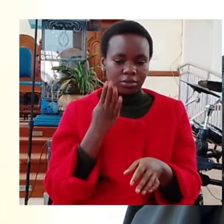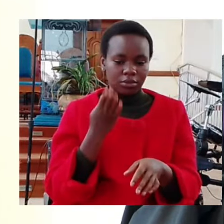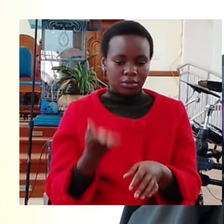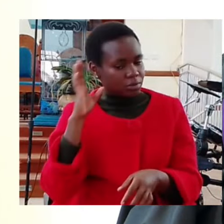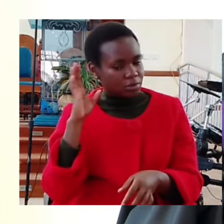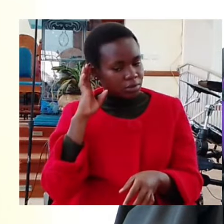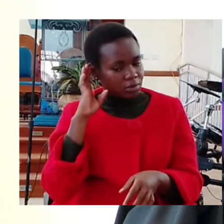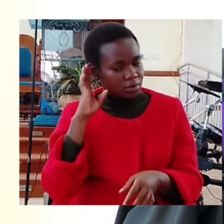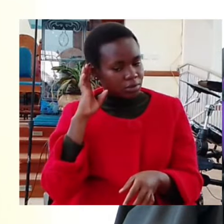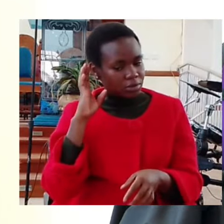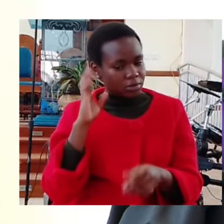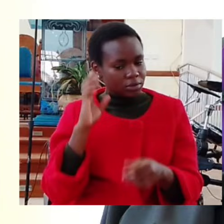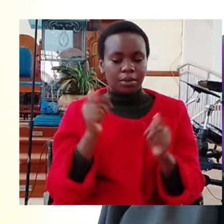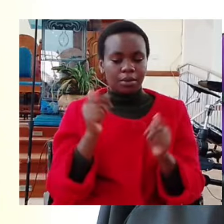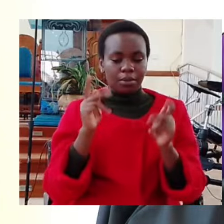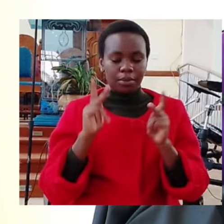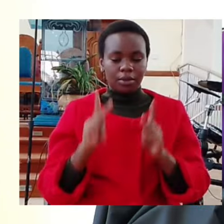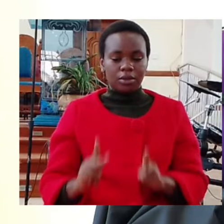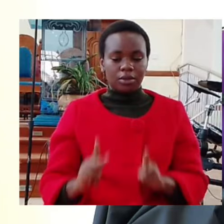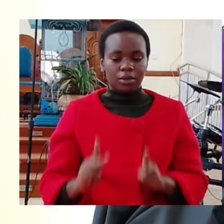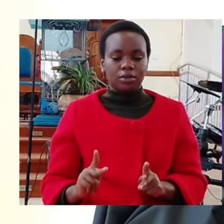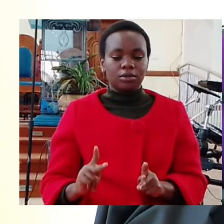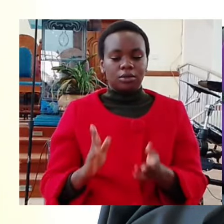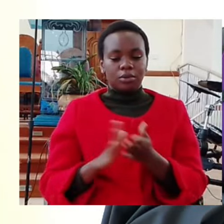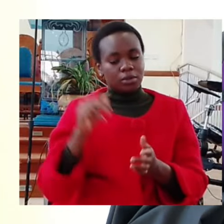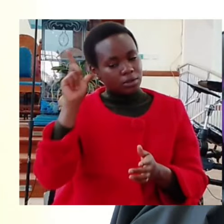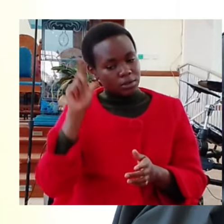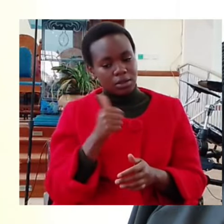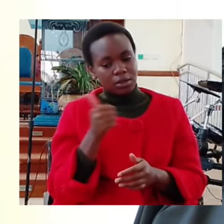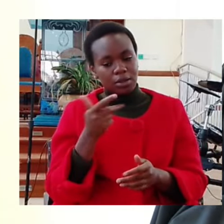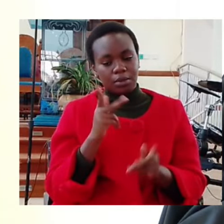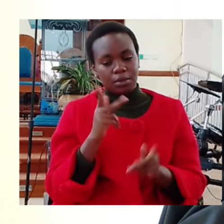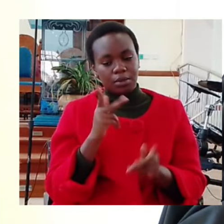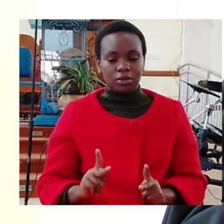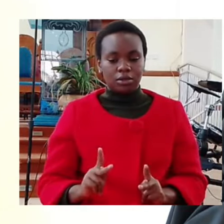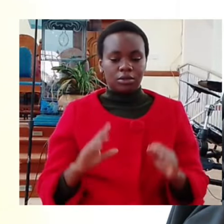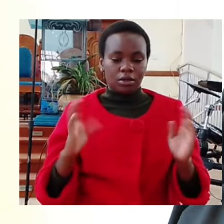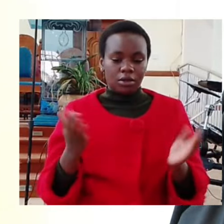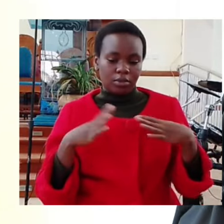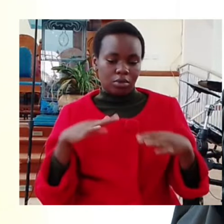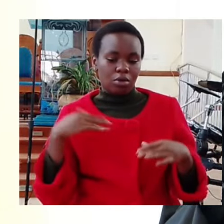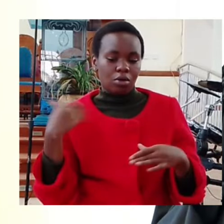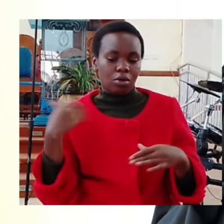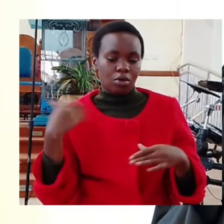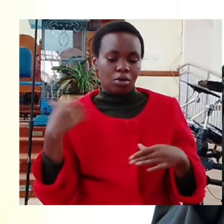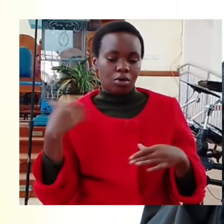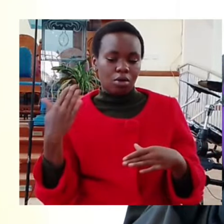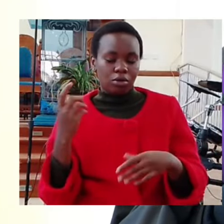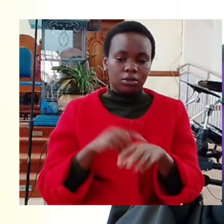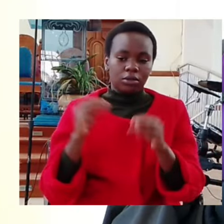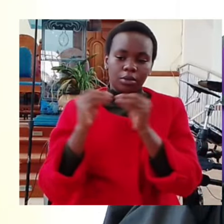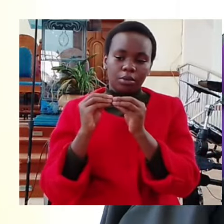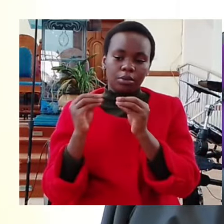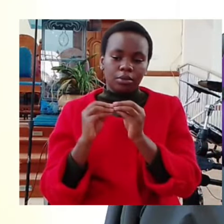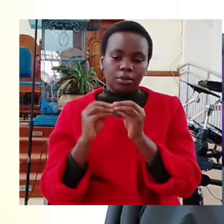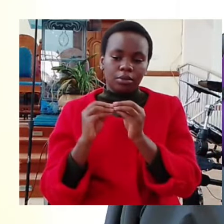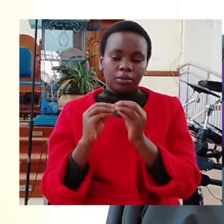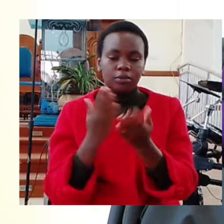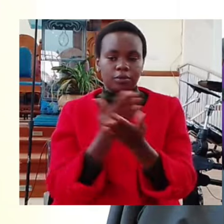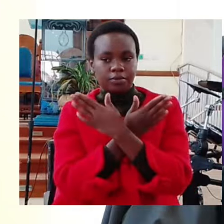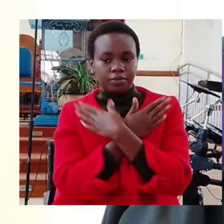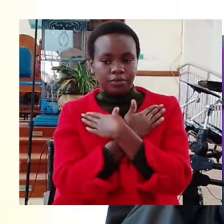another. To listen to one another. And I encourage people every day. When you meet your friend, just ask